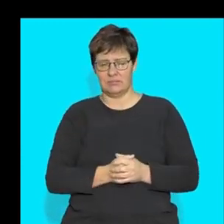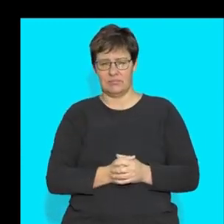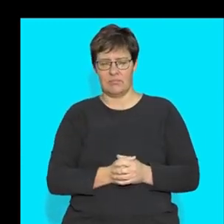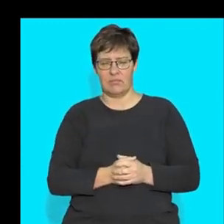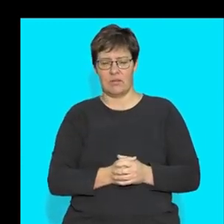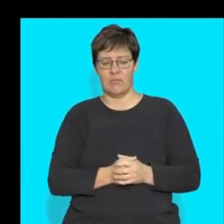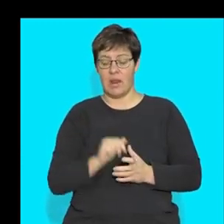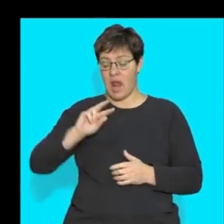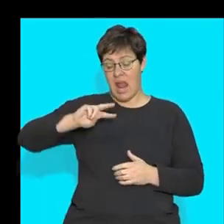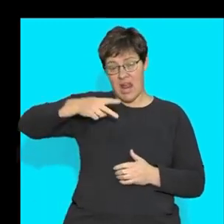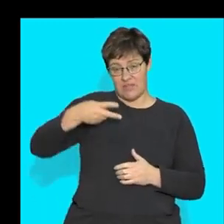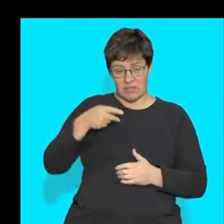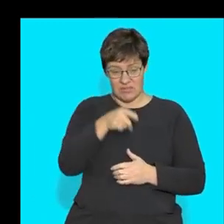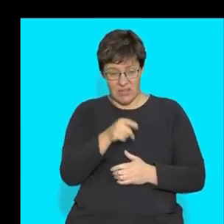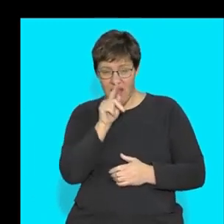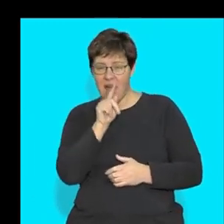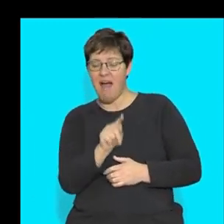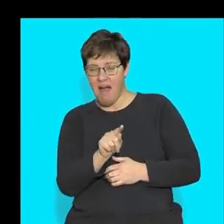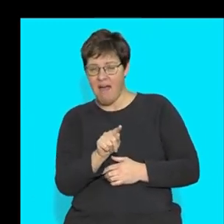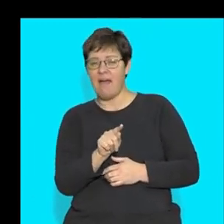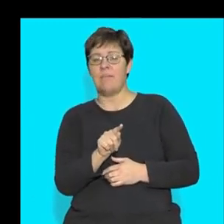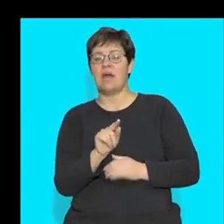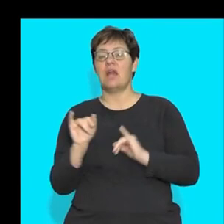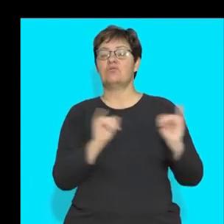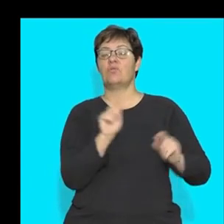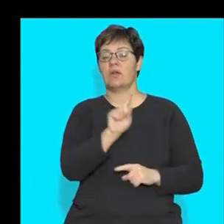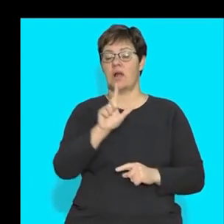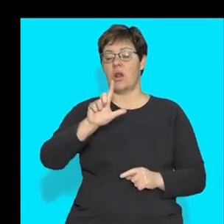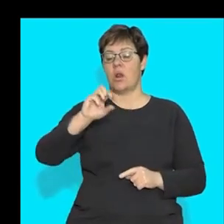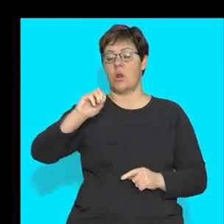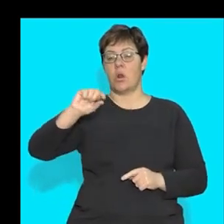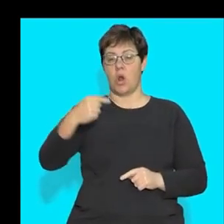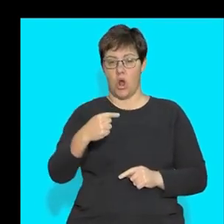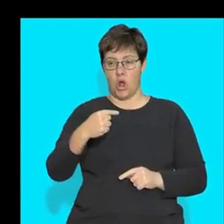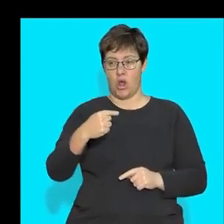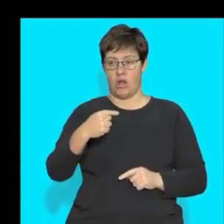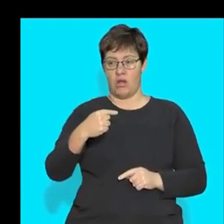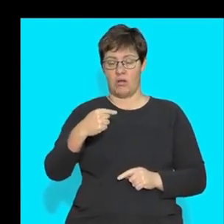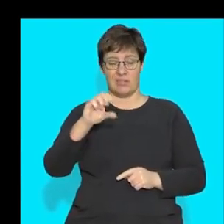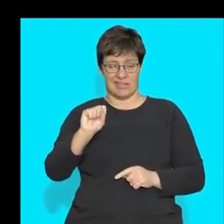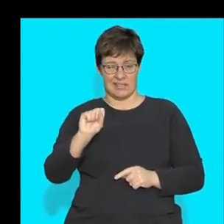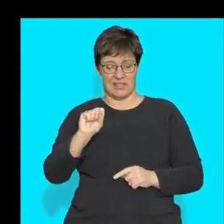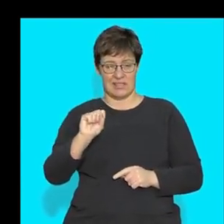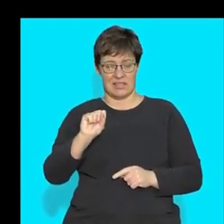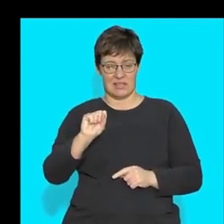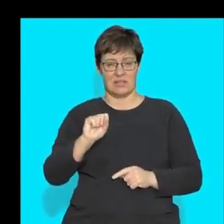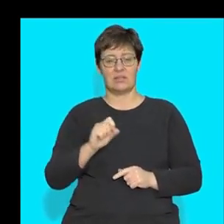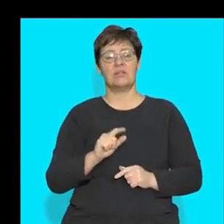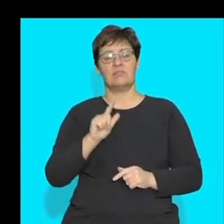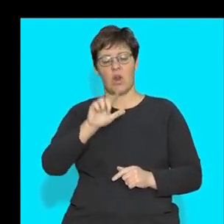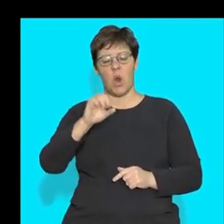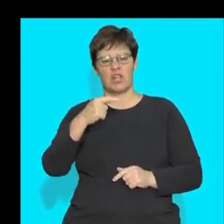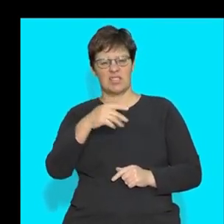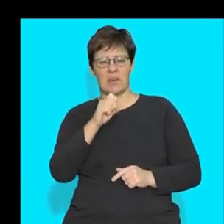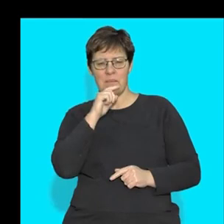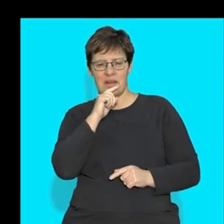the concept of inverses, we then need to introduce what we call logarithms. In short, it's just logs.